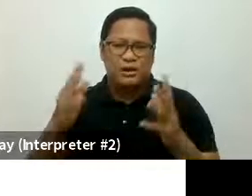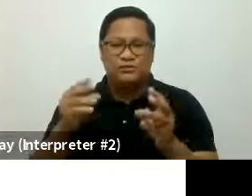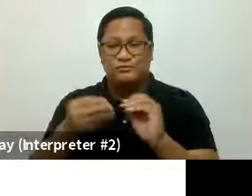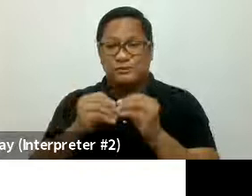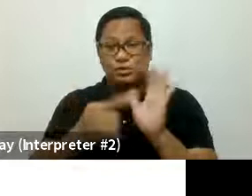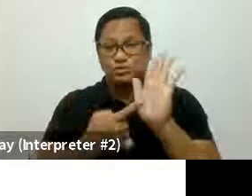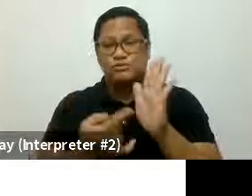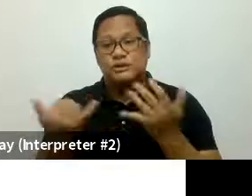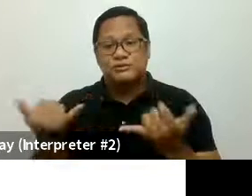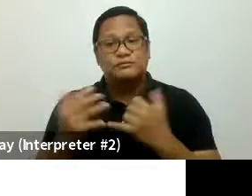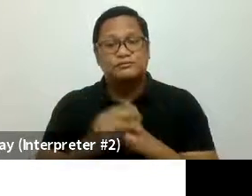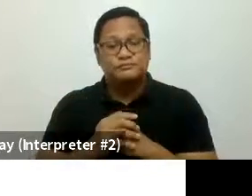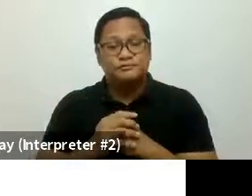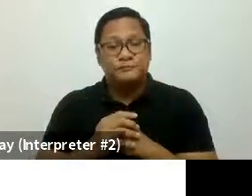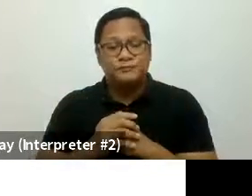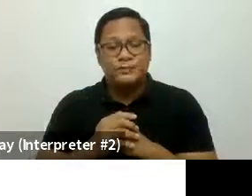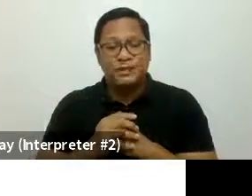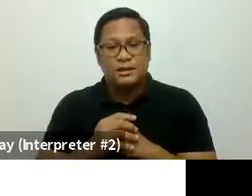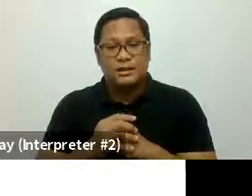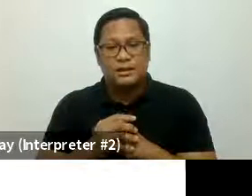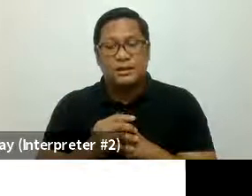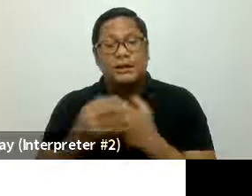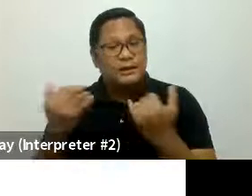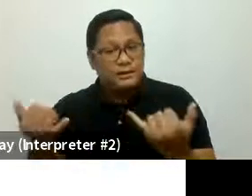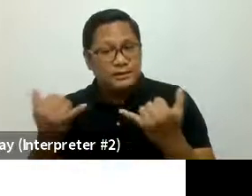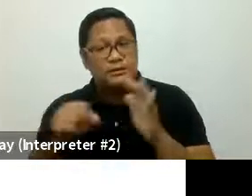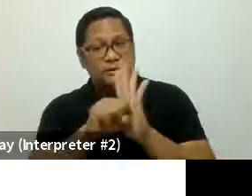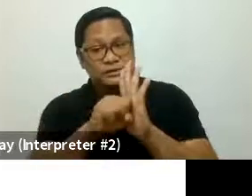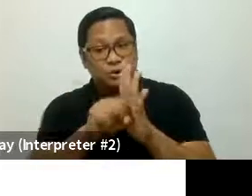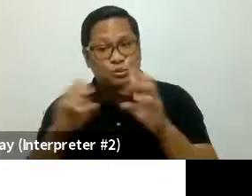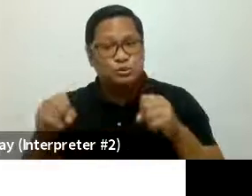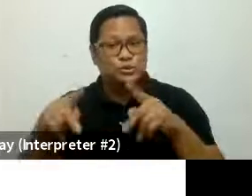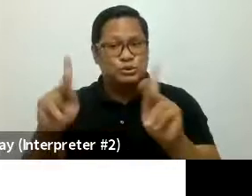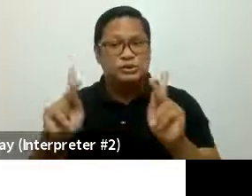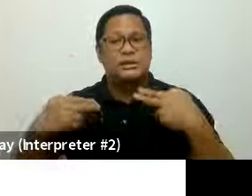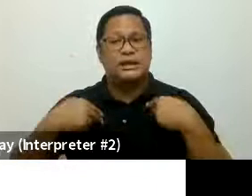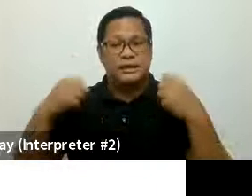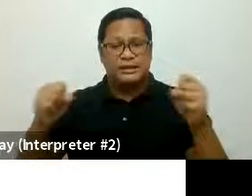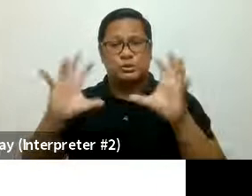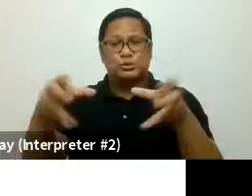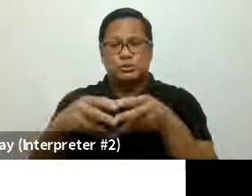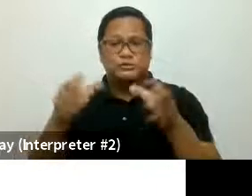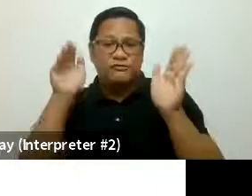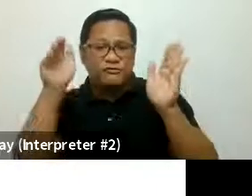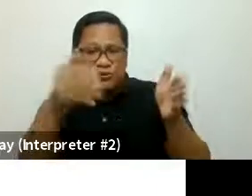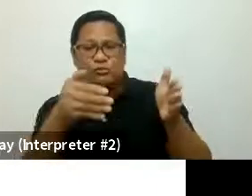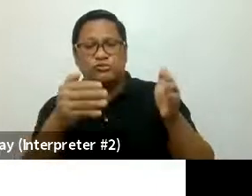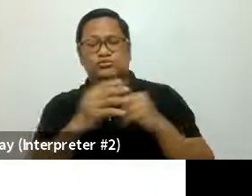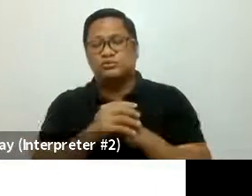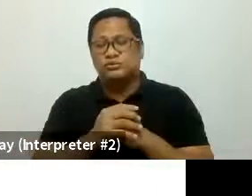So this is already something, an opportunity that the health sector got. The focus